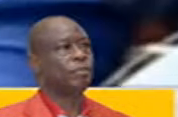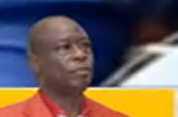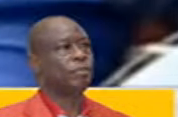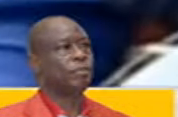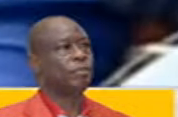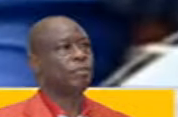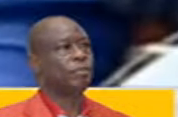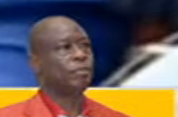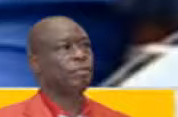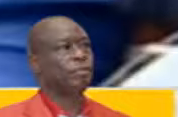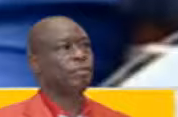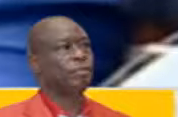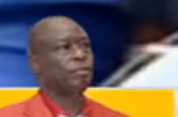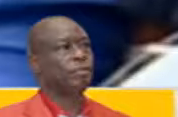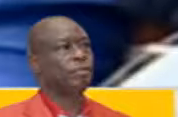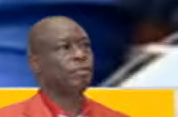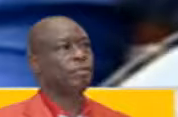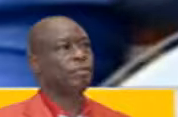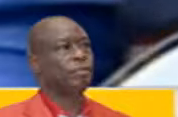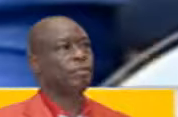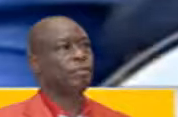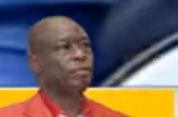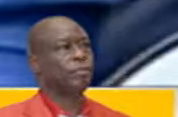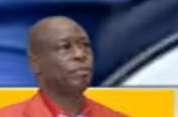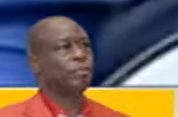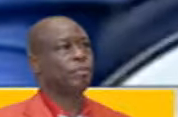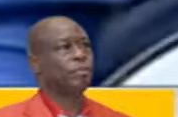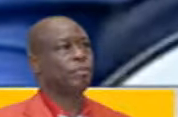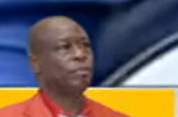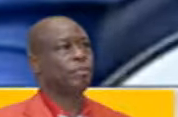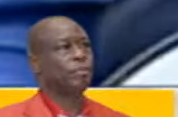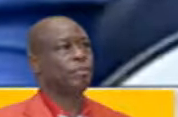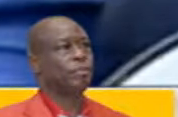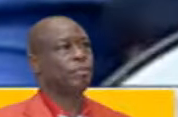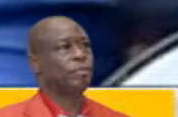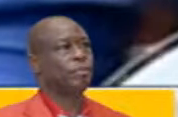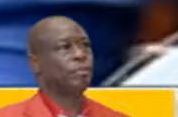but he went against it. Where is the admission contained for purpose of the Hansard?